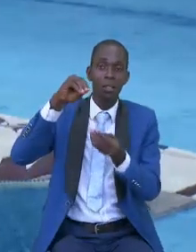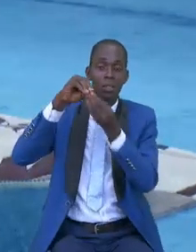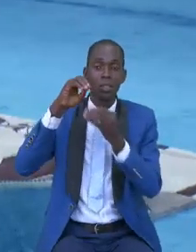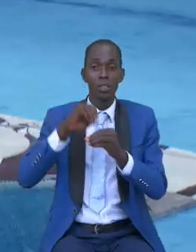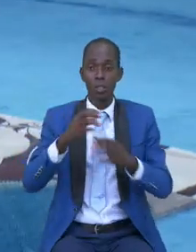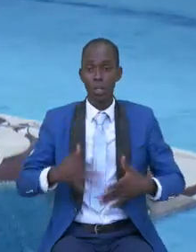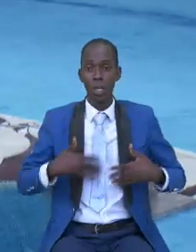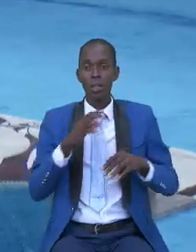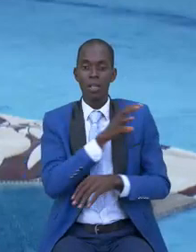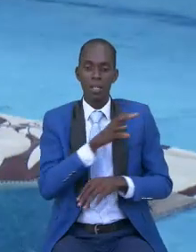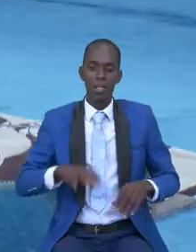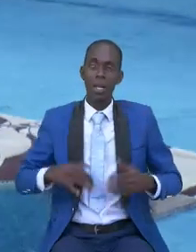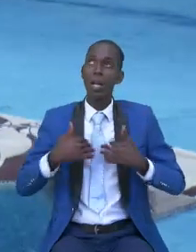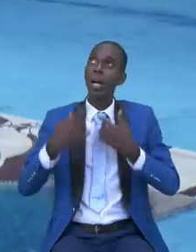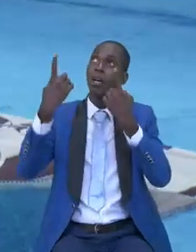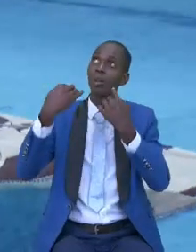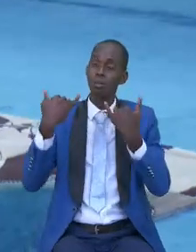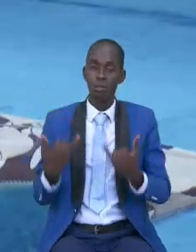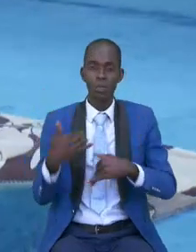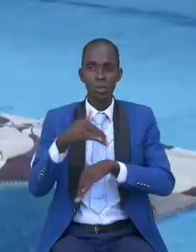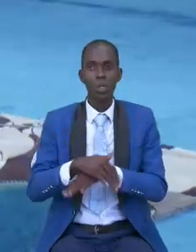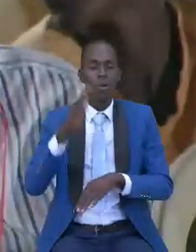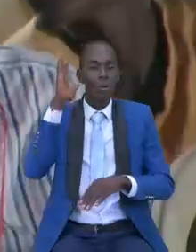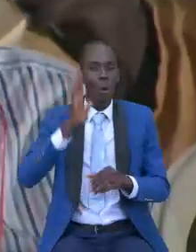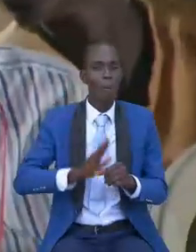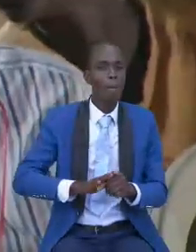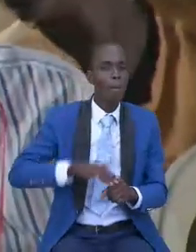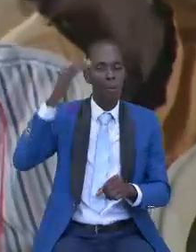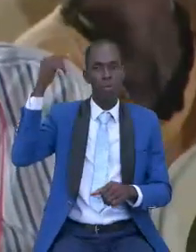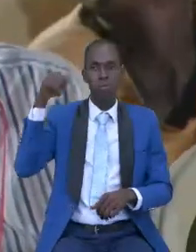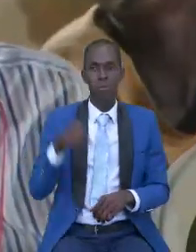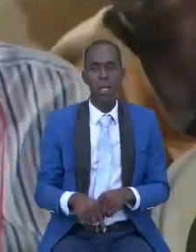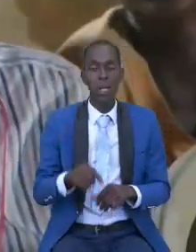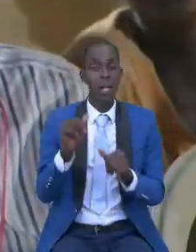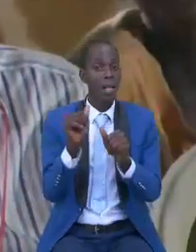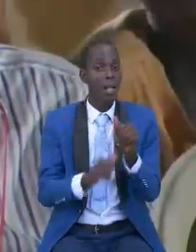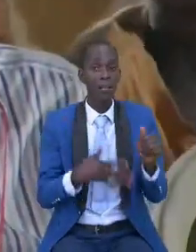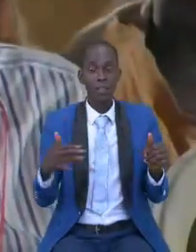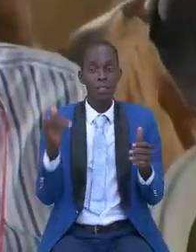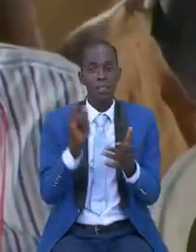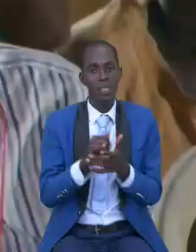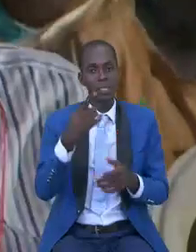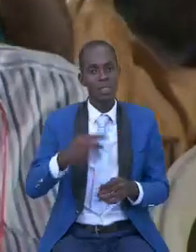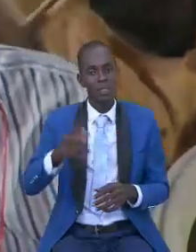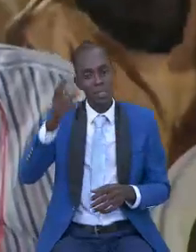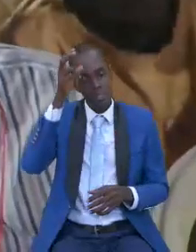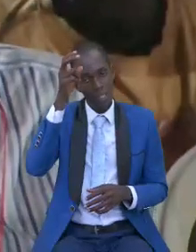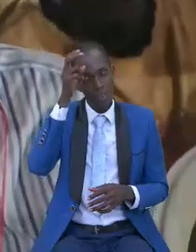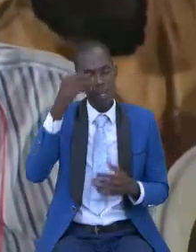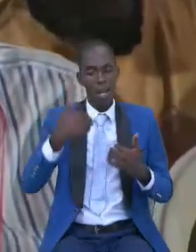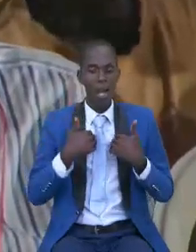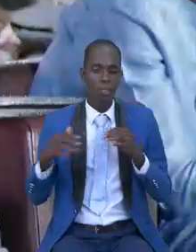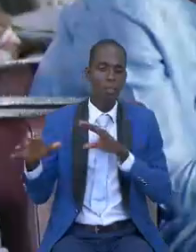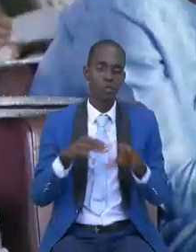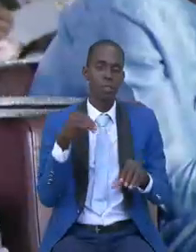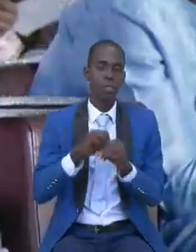come tonight. It will blow down everything that the devil has done in